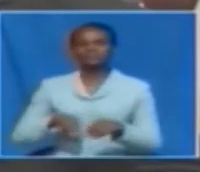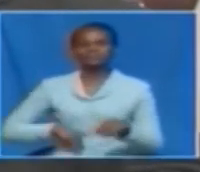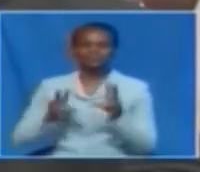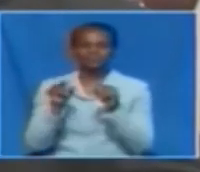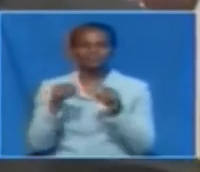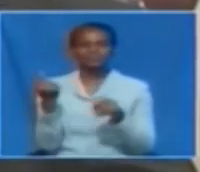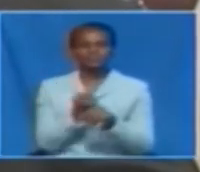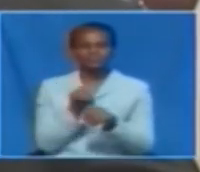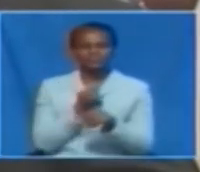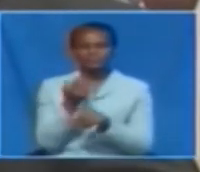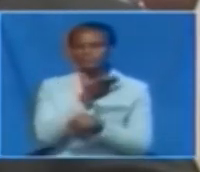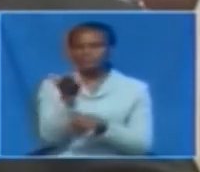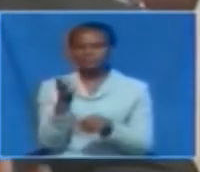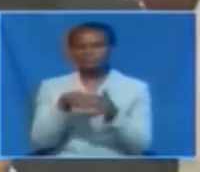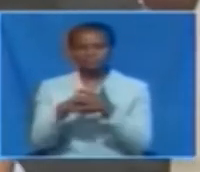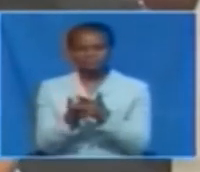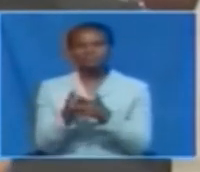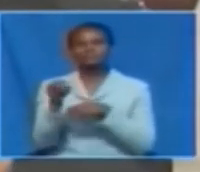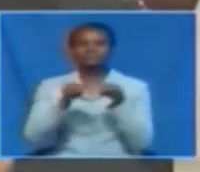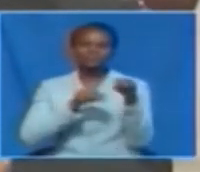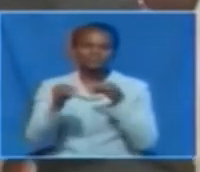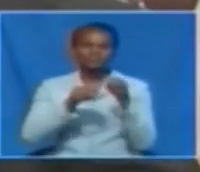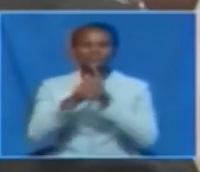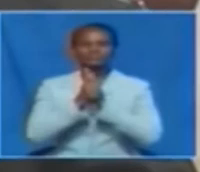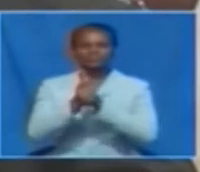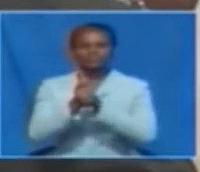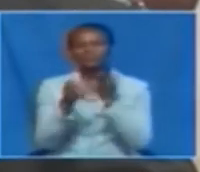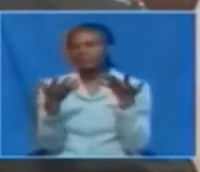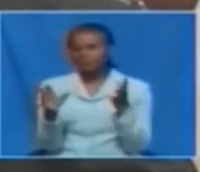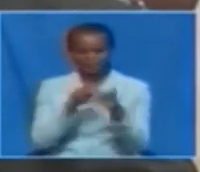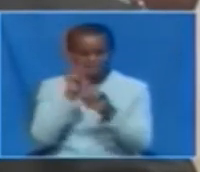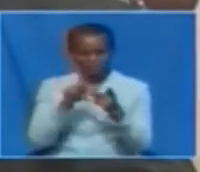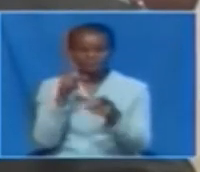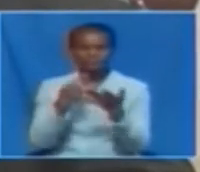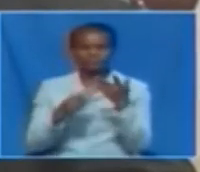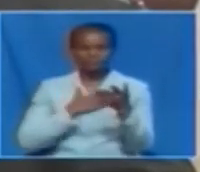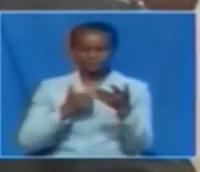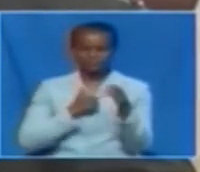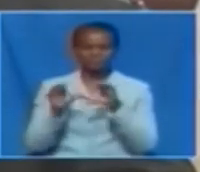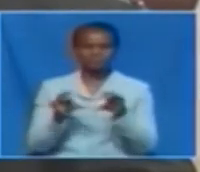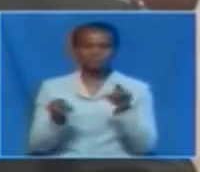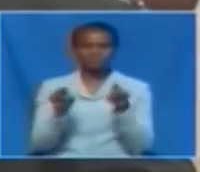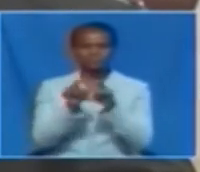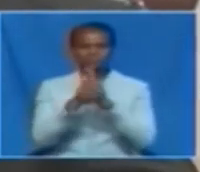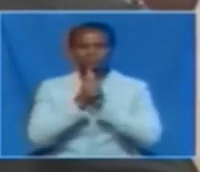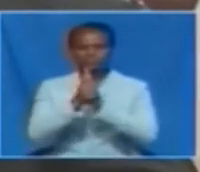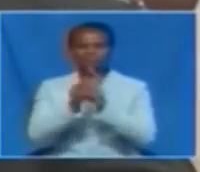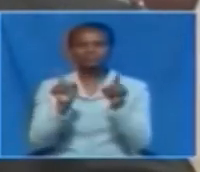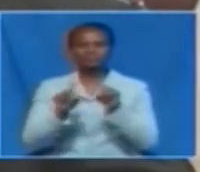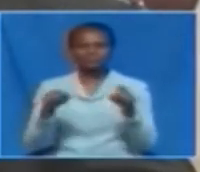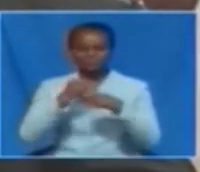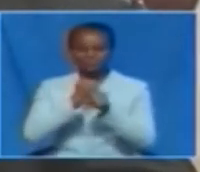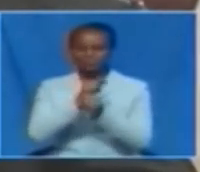only there to be managed by the leadership. And that's exactly what I'm doing. I'm providing that leadership of ensuring my